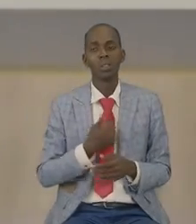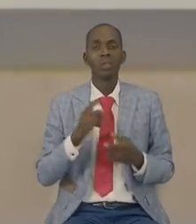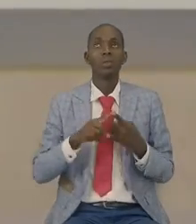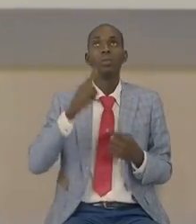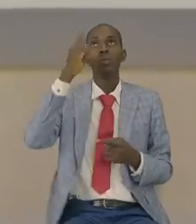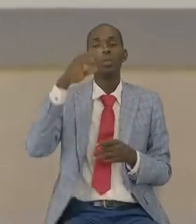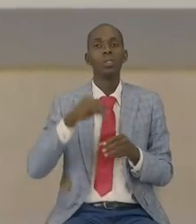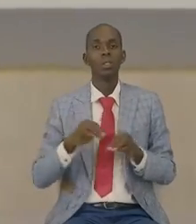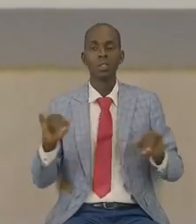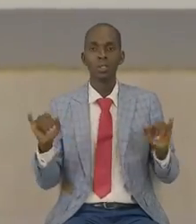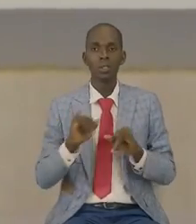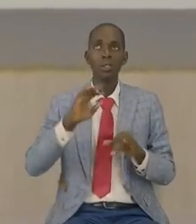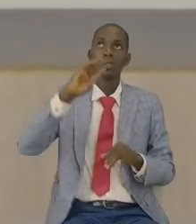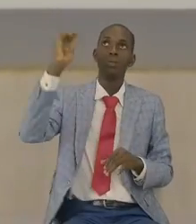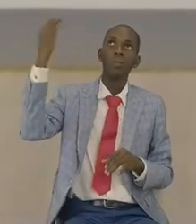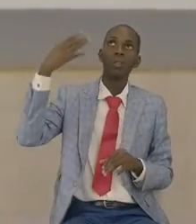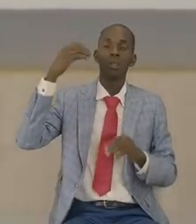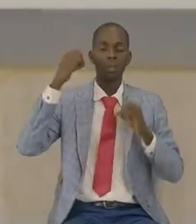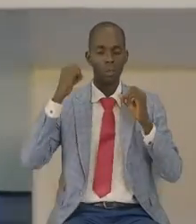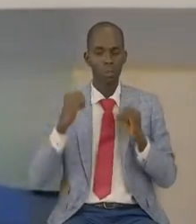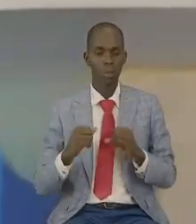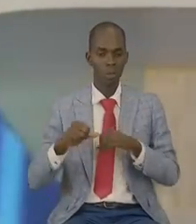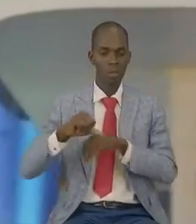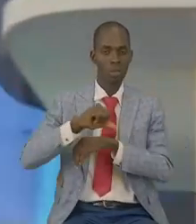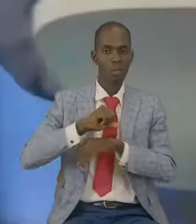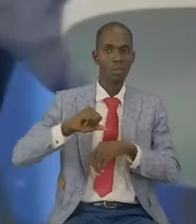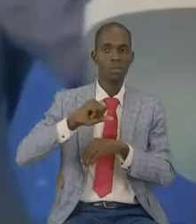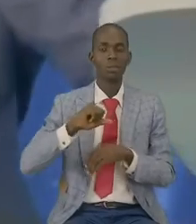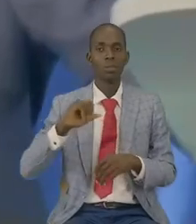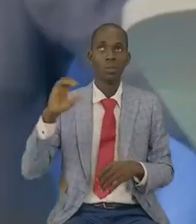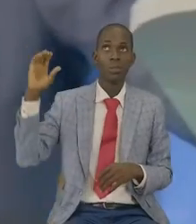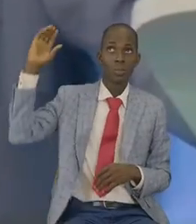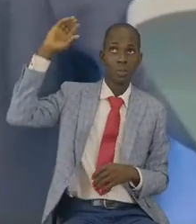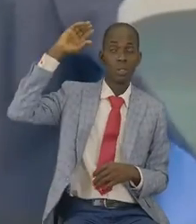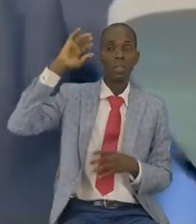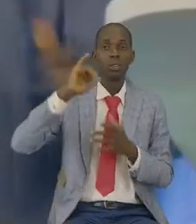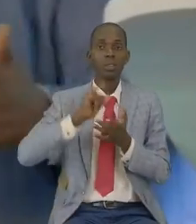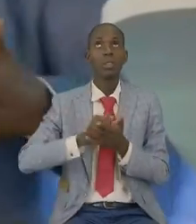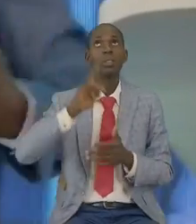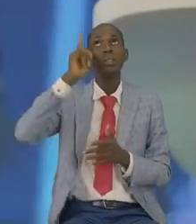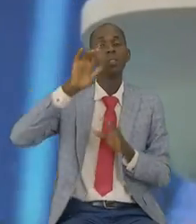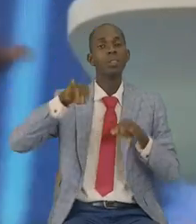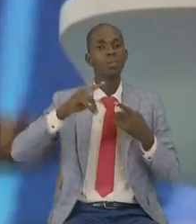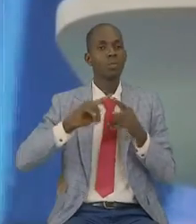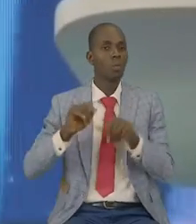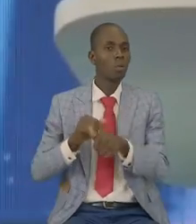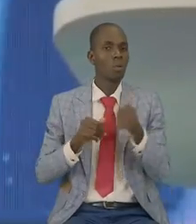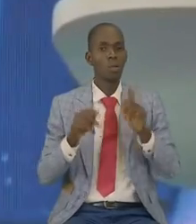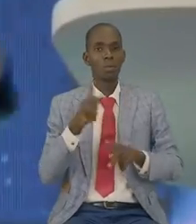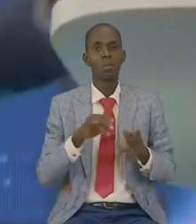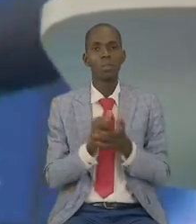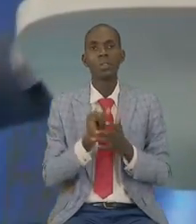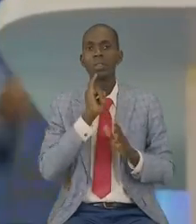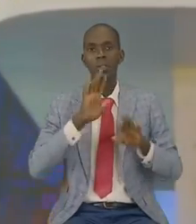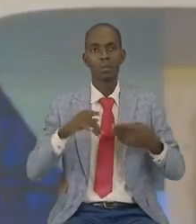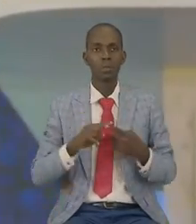power, is the same anointing, the same unction that he gave to other people, that is giving to us,